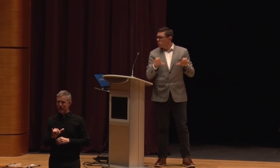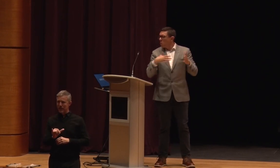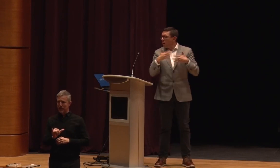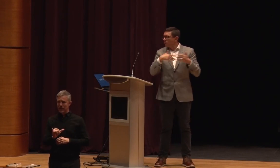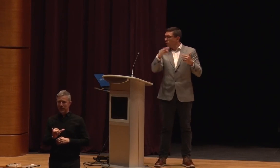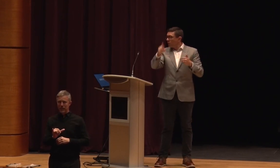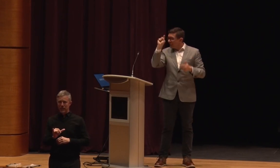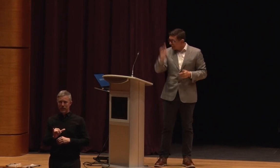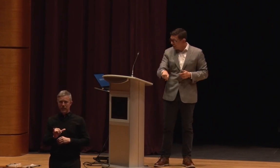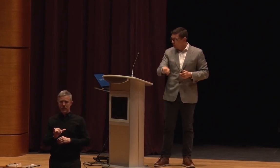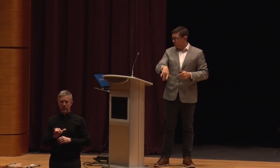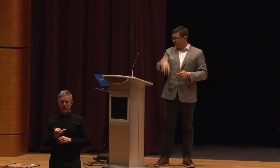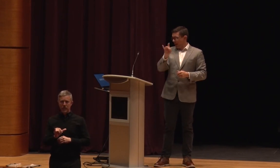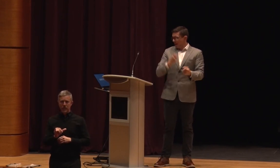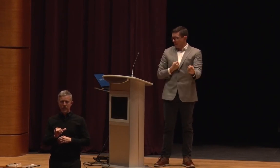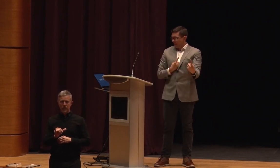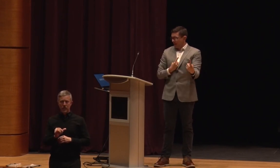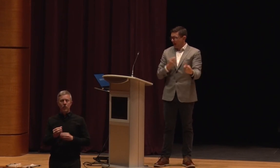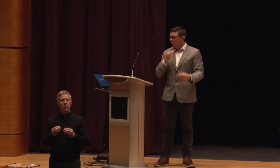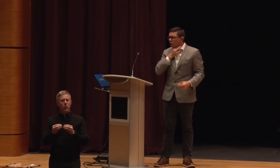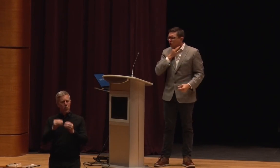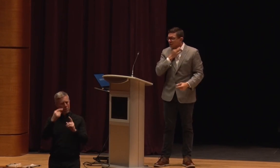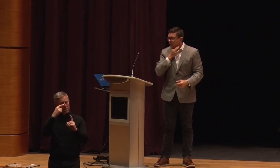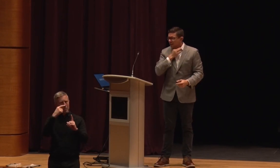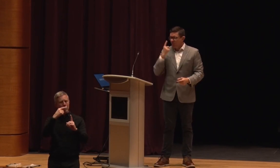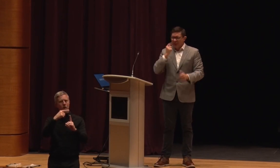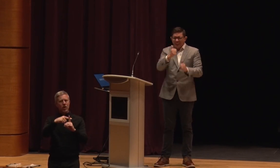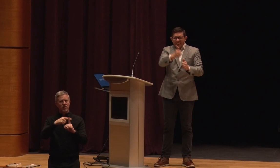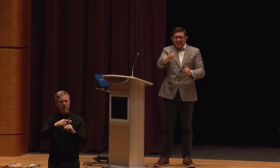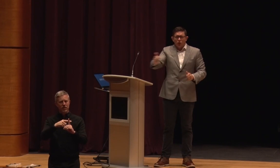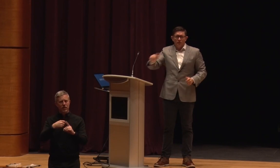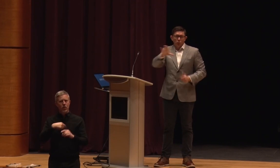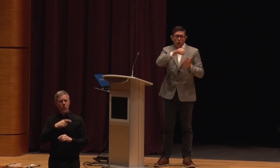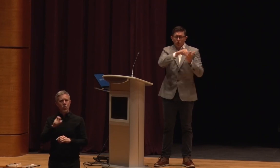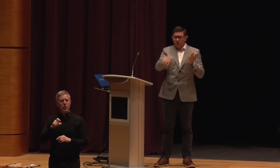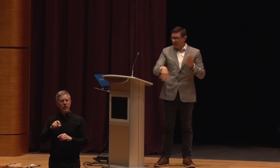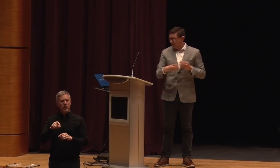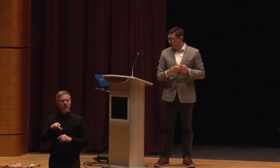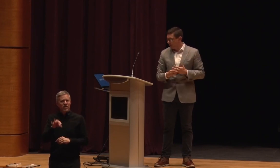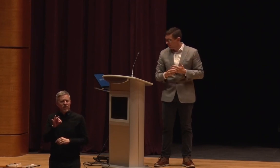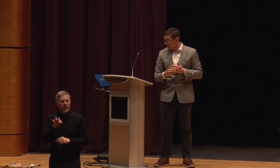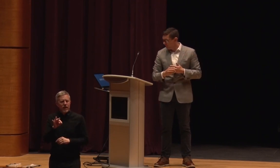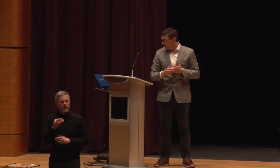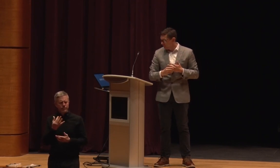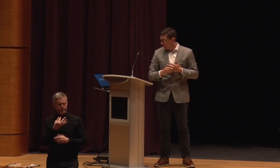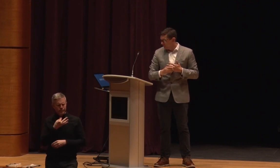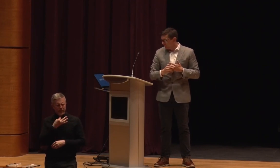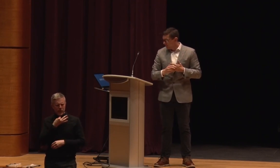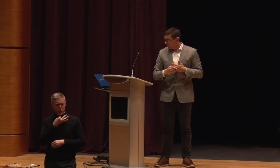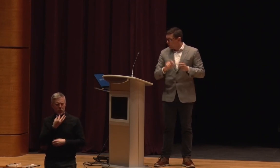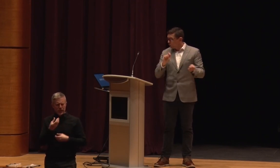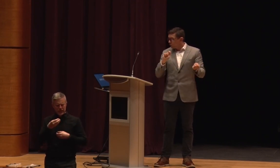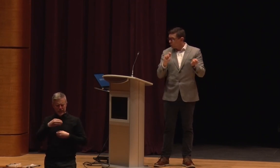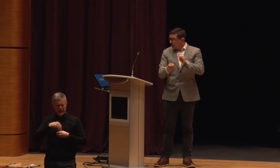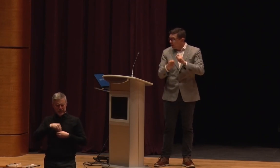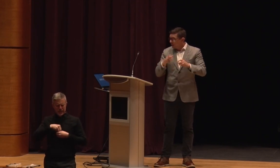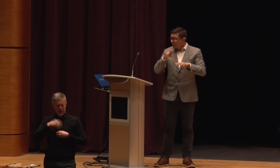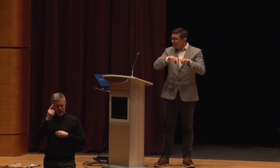an outcome would be more positive. We need to find the empathy, the curiosity for each of our students.